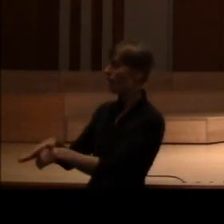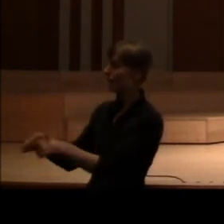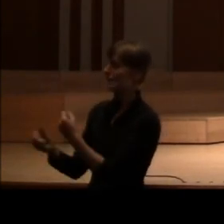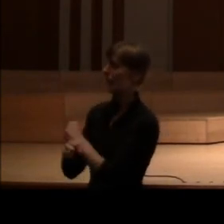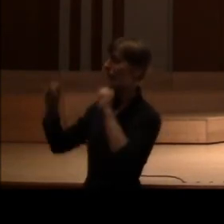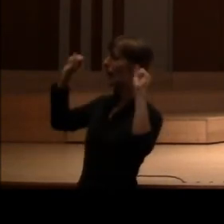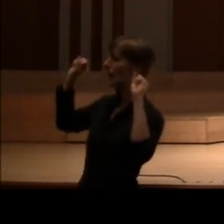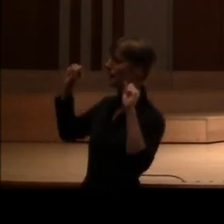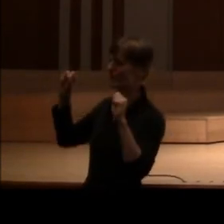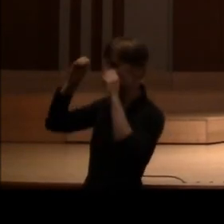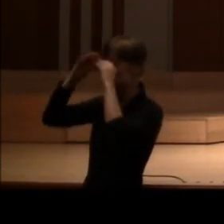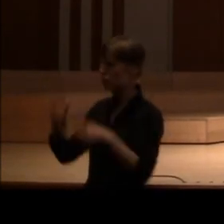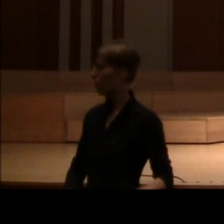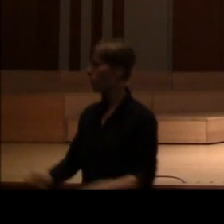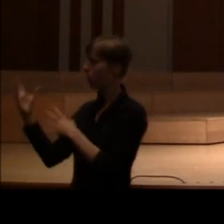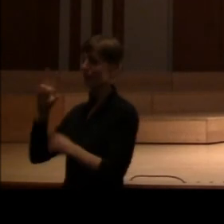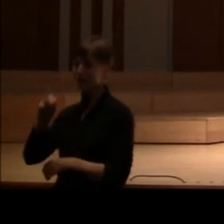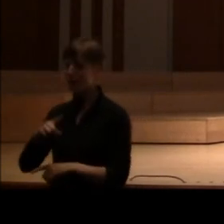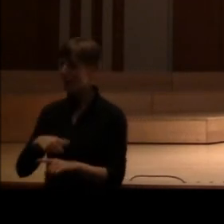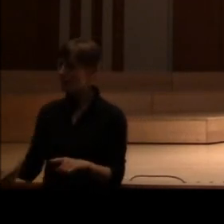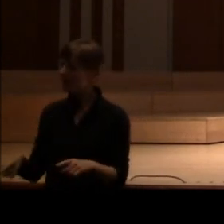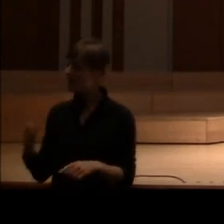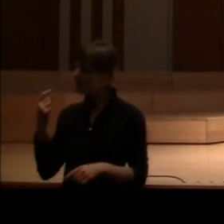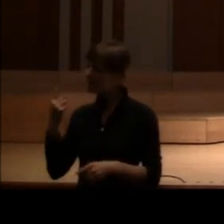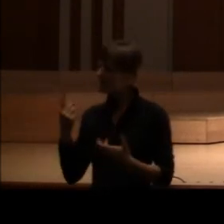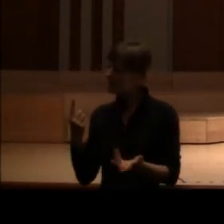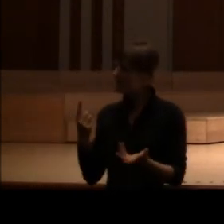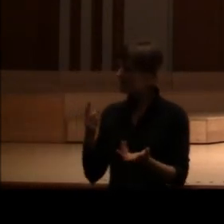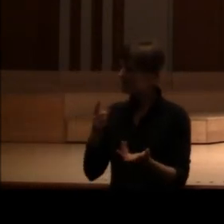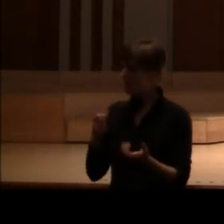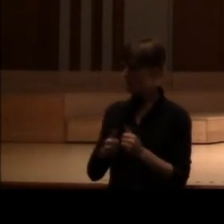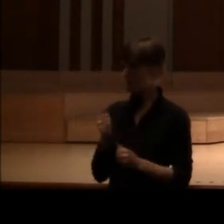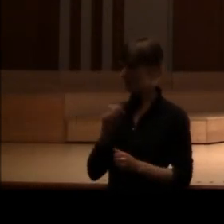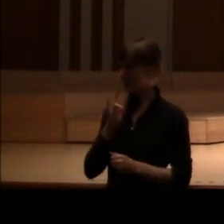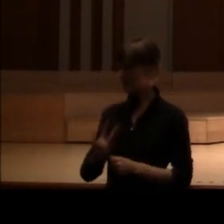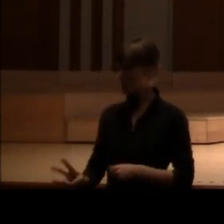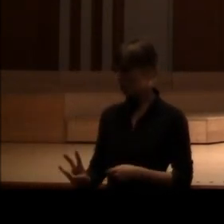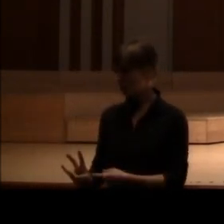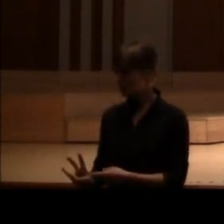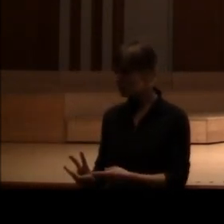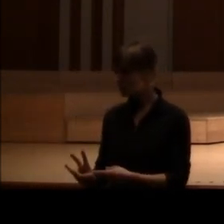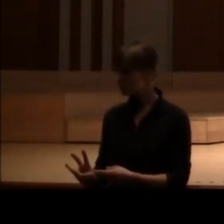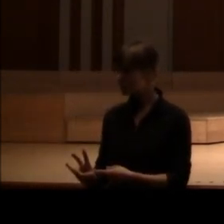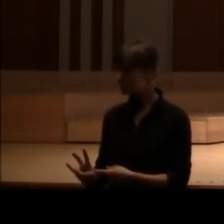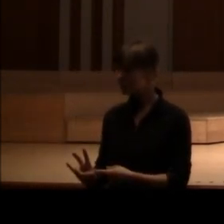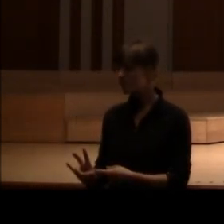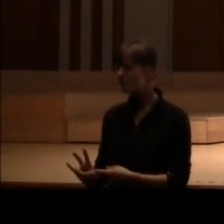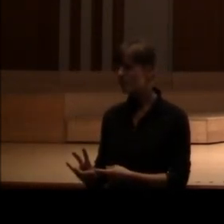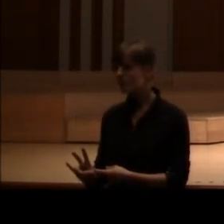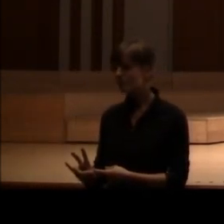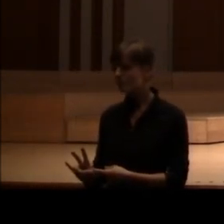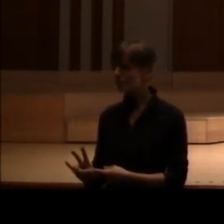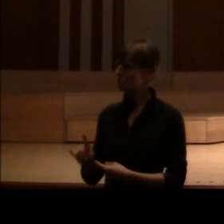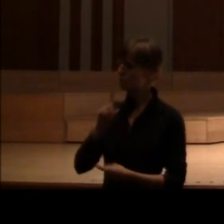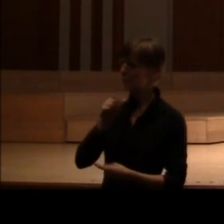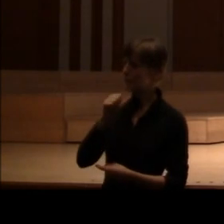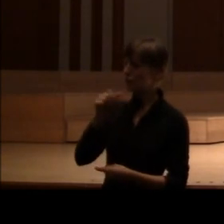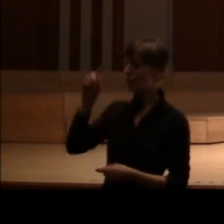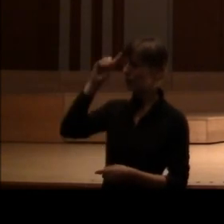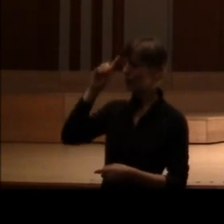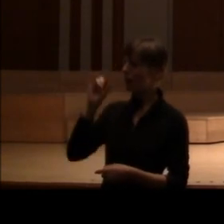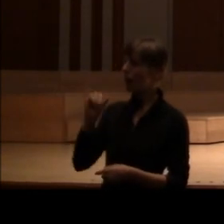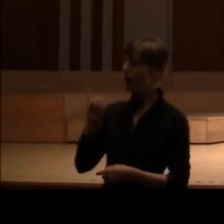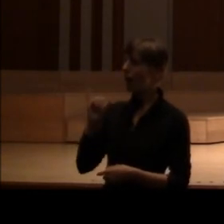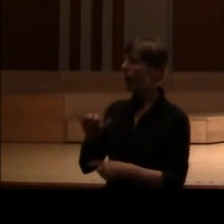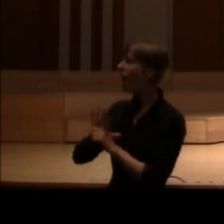about hierarchy, made us think about government, and, you know, most 7-year-olds probably generally don't put overthrowing an oppressive regime on the top of